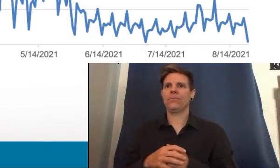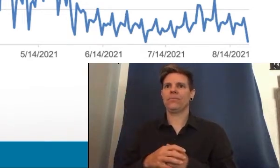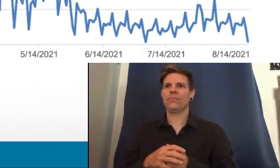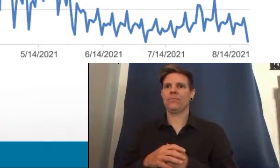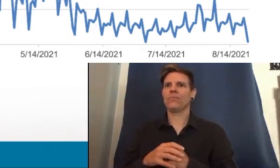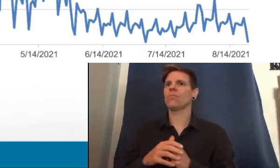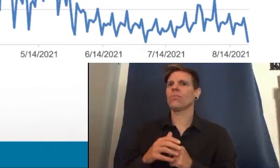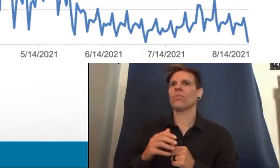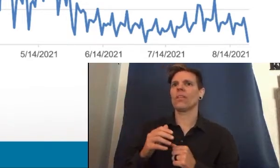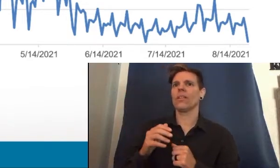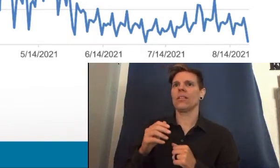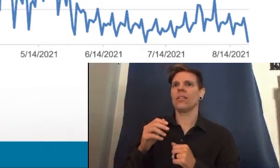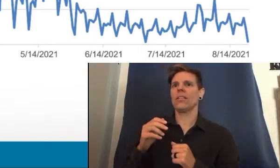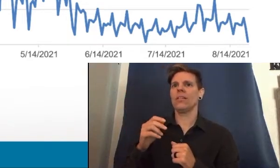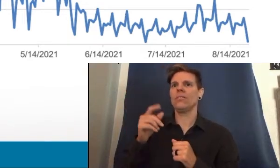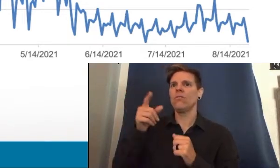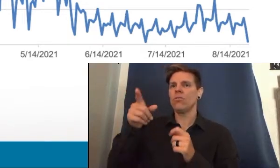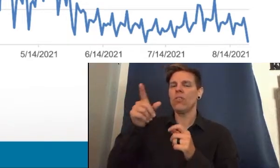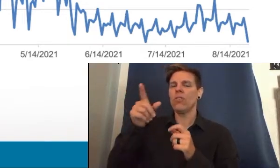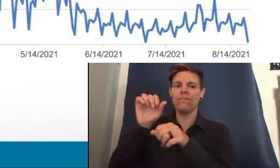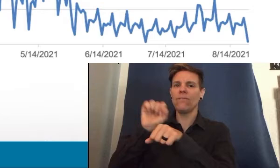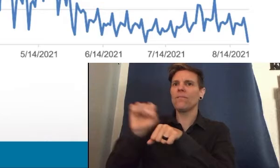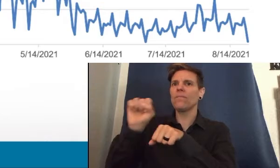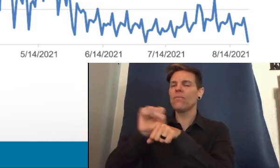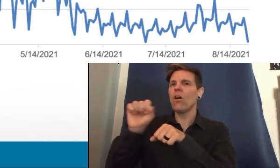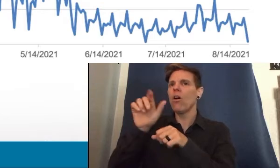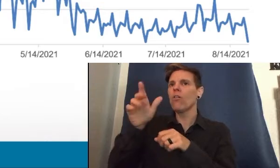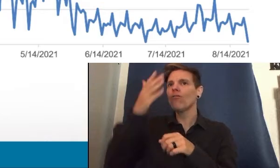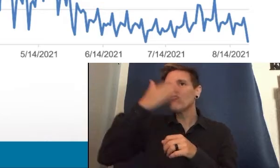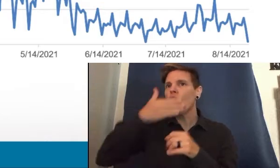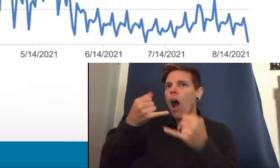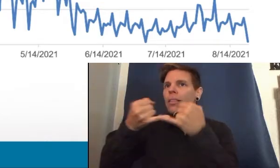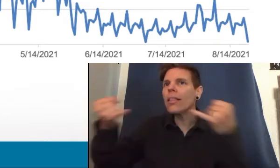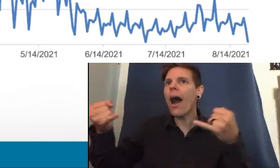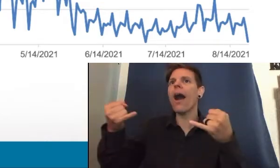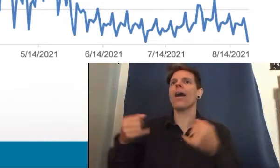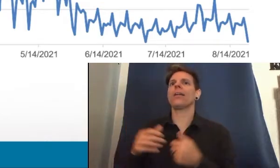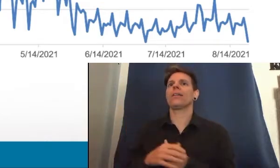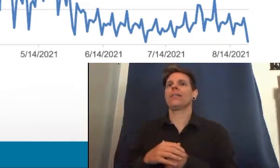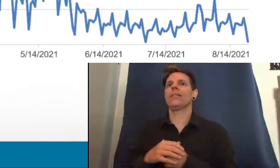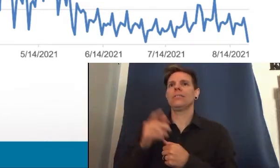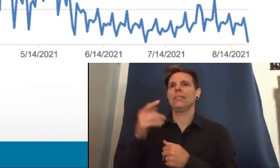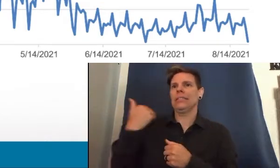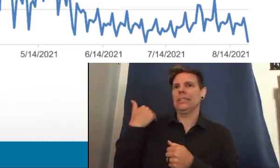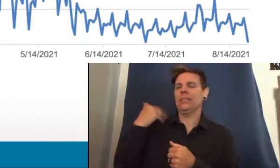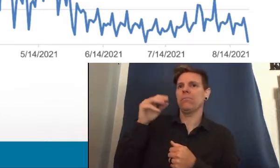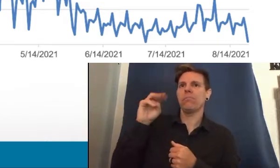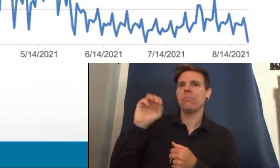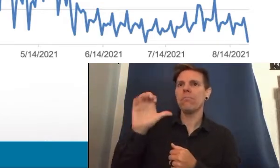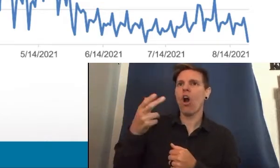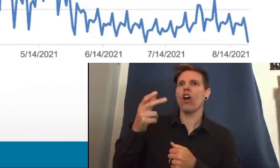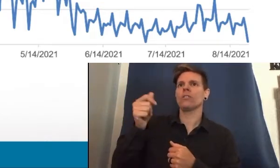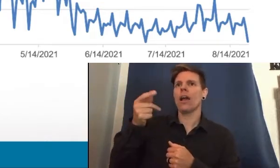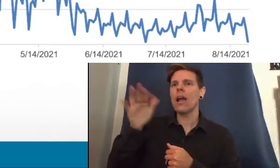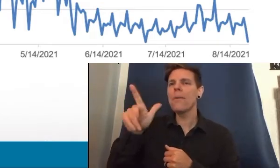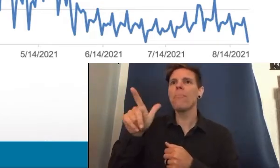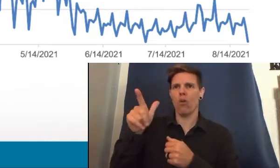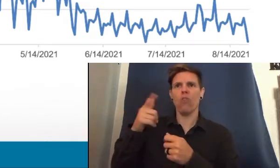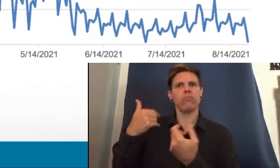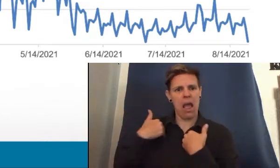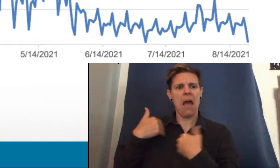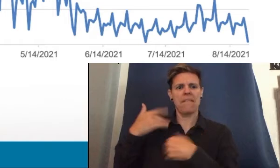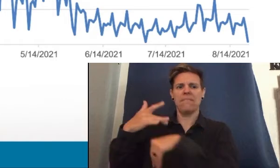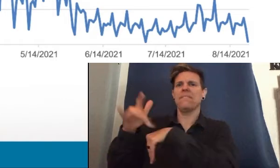you see in that March, April timeframe, it became generally available to our